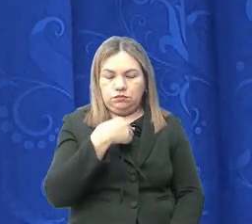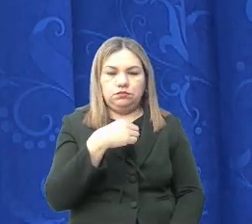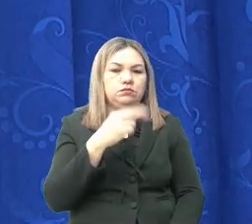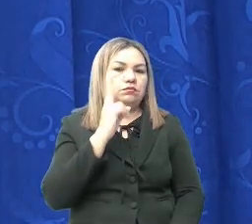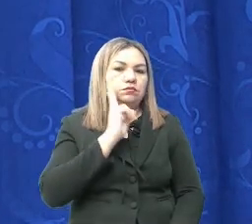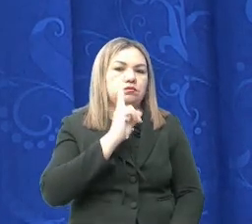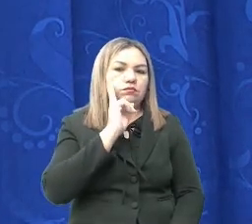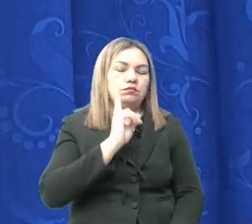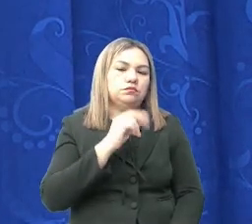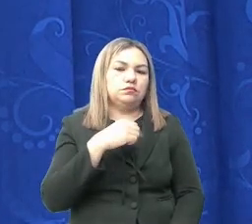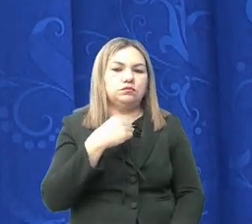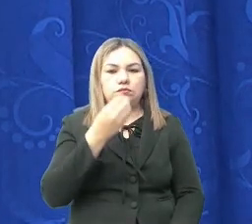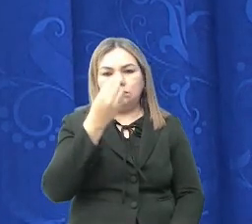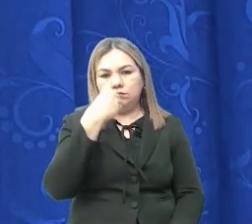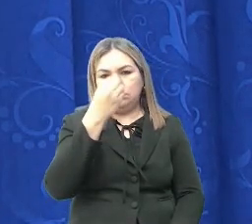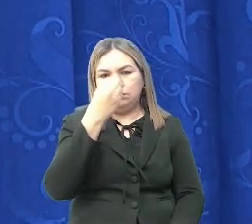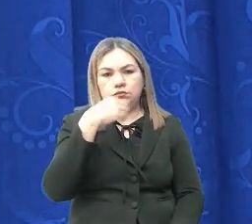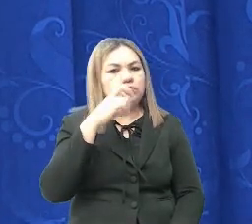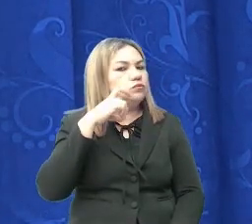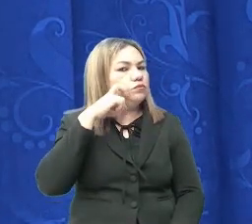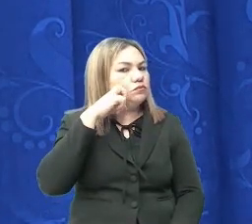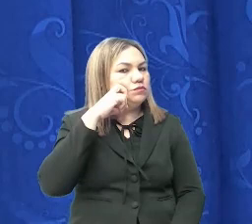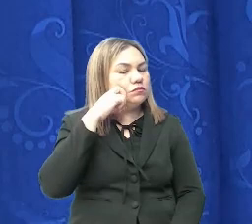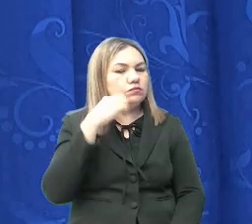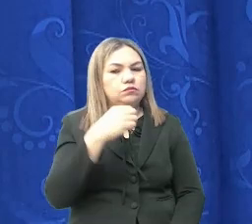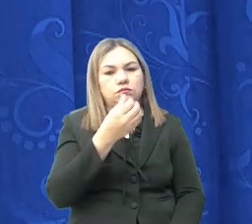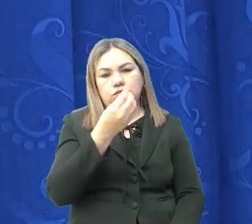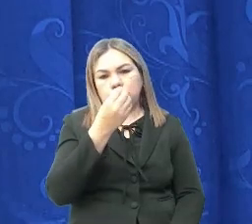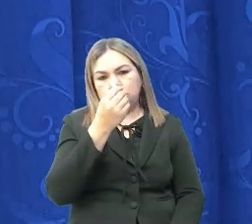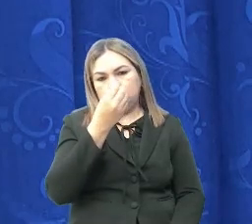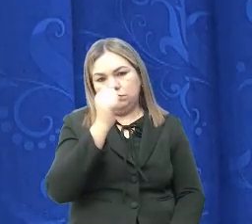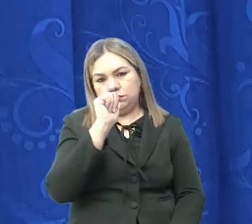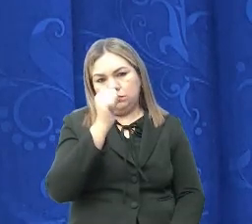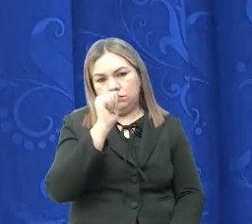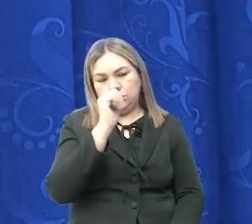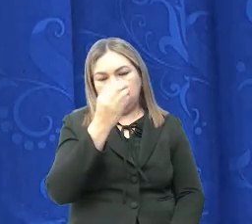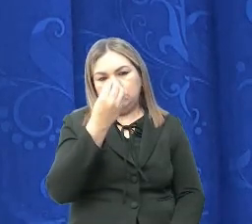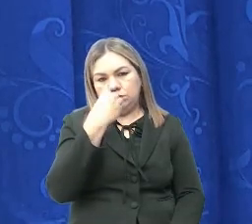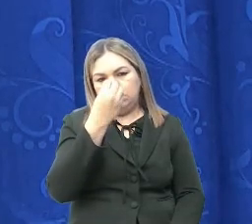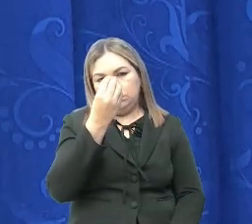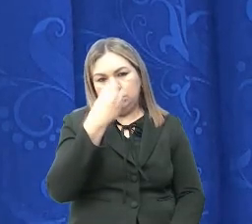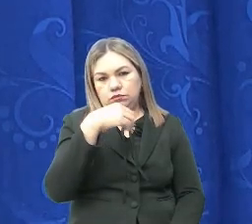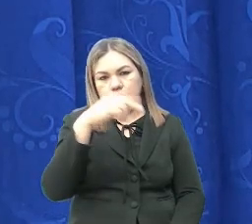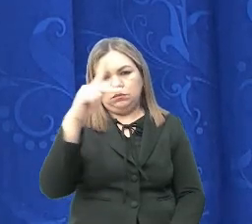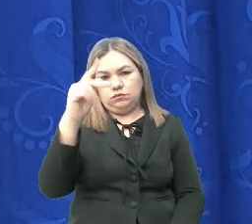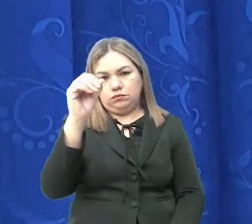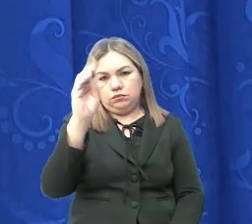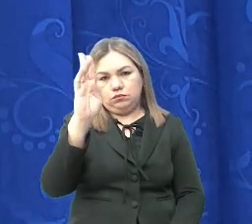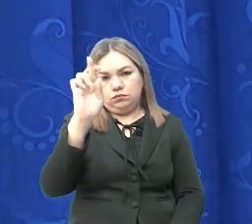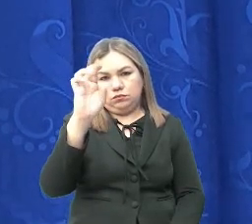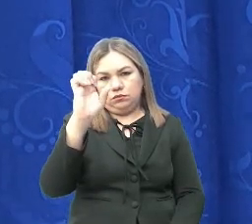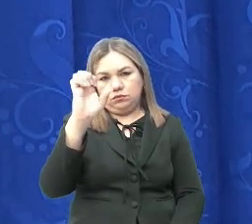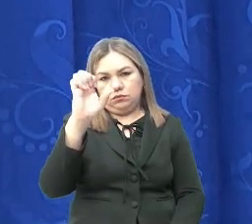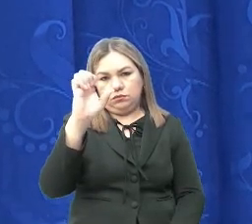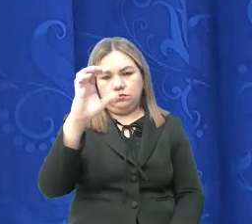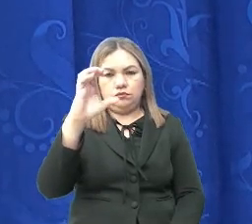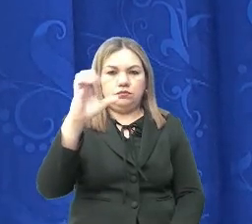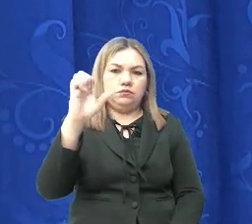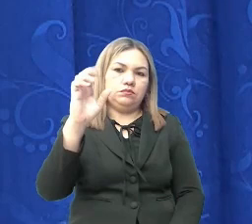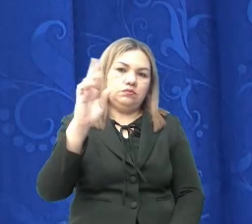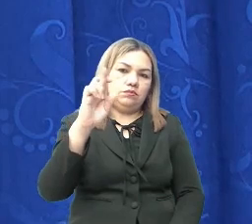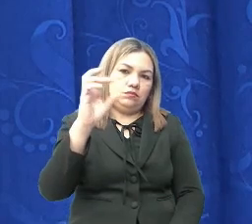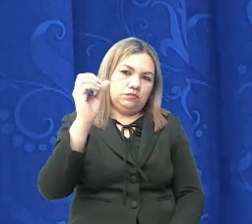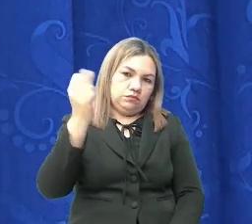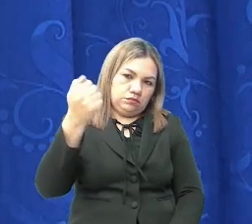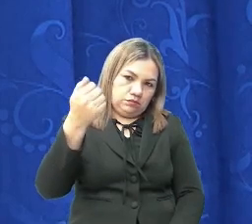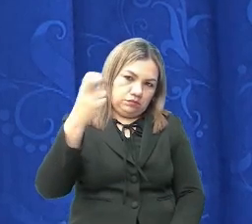Be not among wine bibbers, among righteous eaters of flesh, for the drunkard and the glutton shall come to poverty,